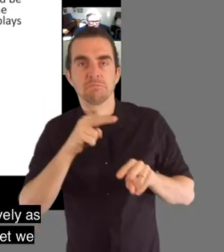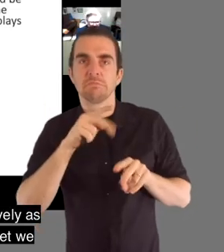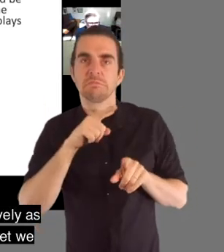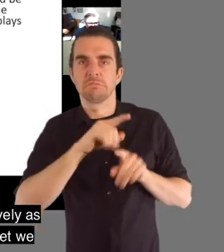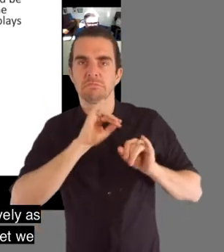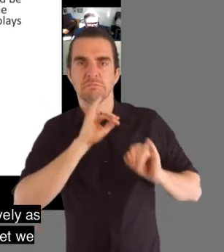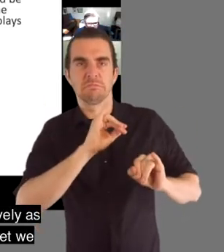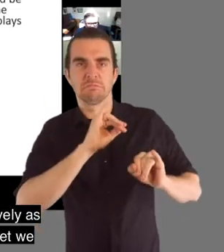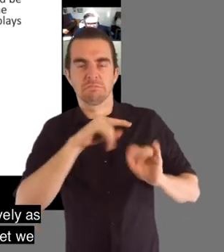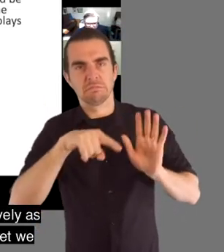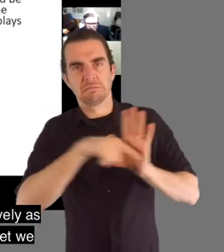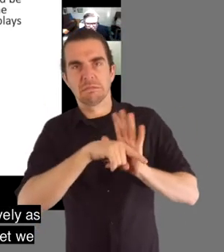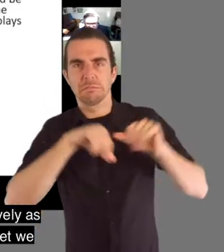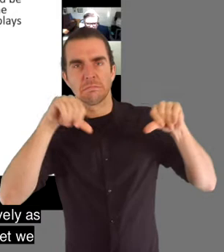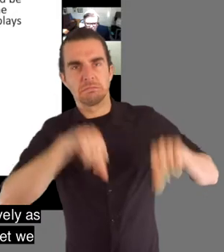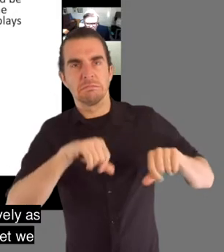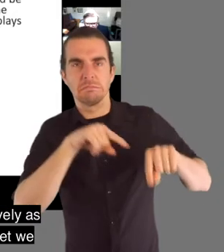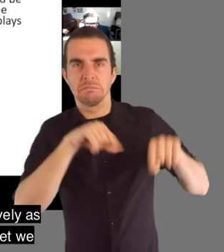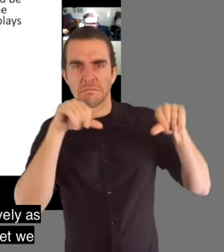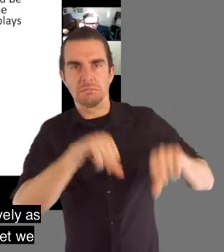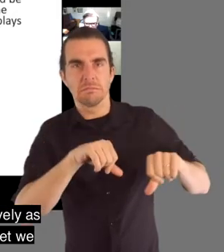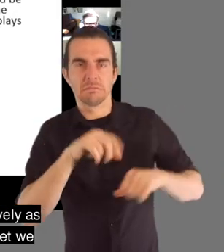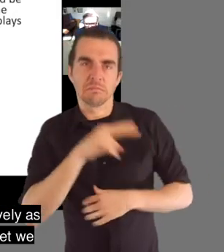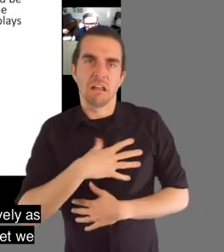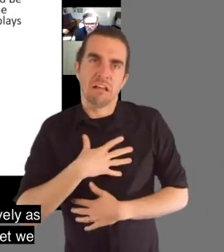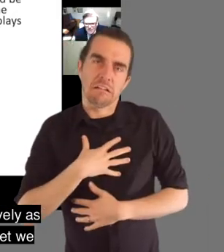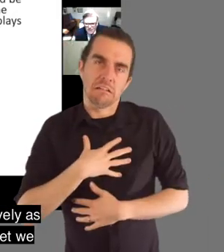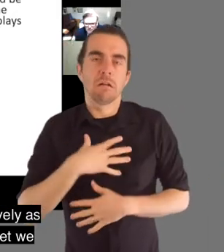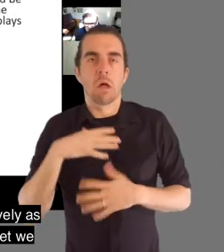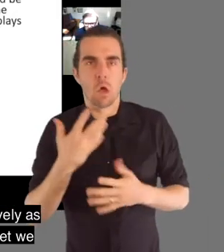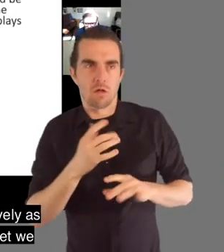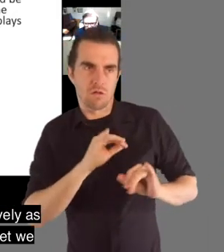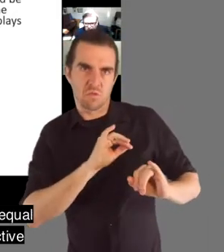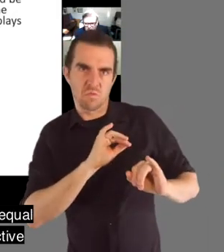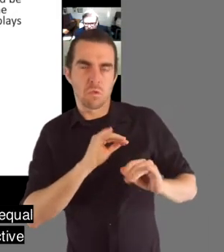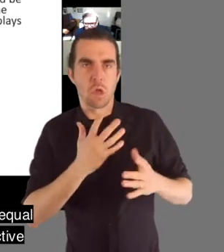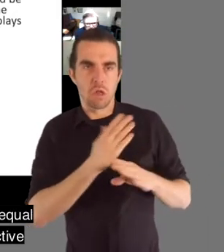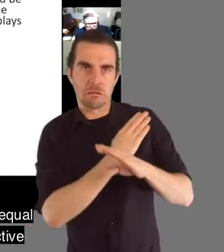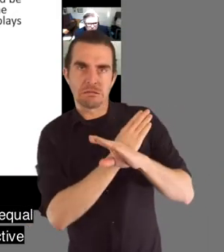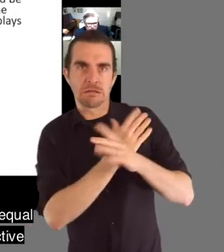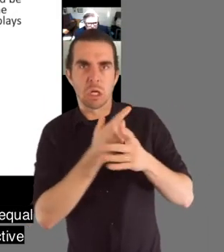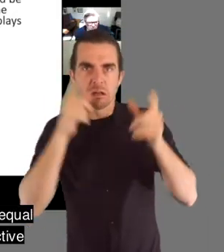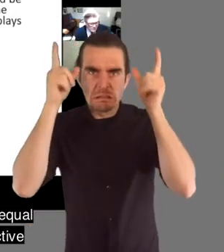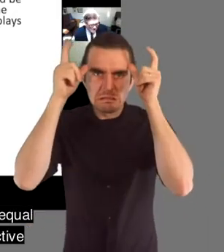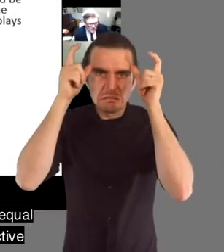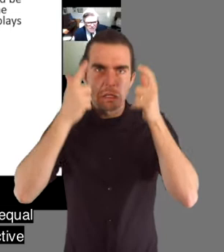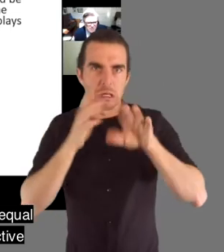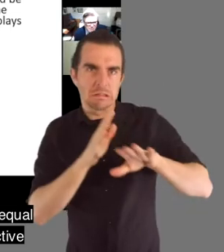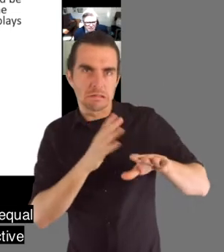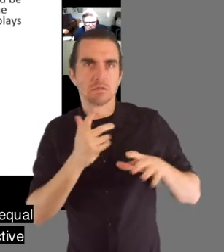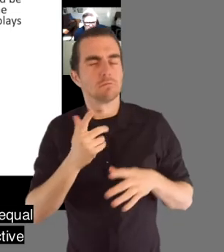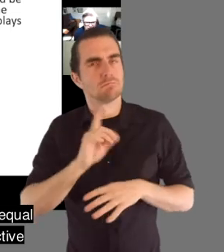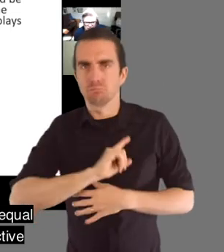people negatively as objects of pity, evil, or a burden, yet we can and should be portrayed as